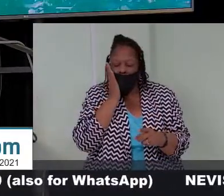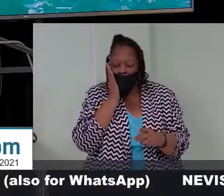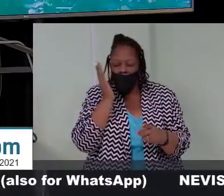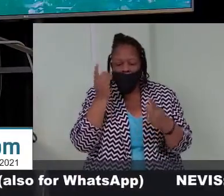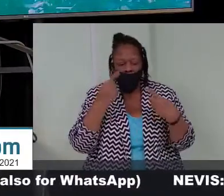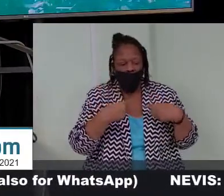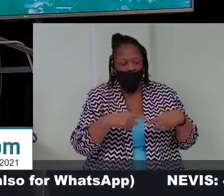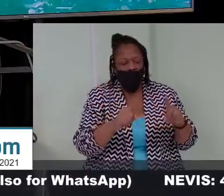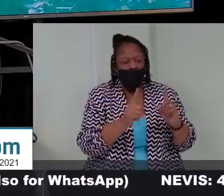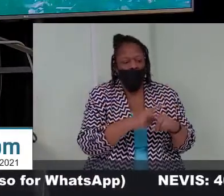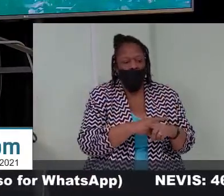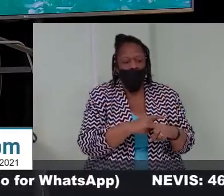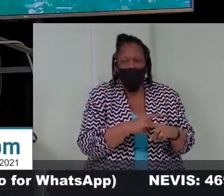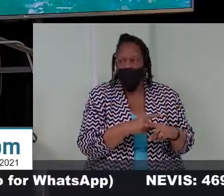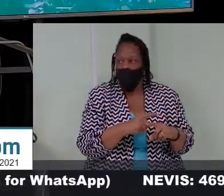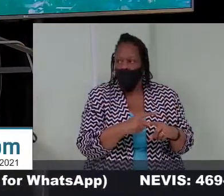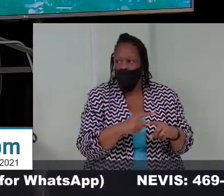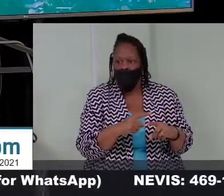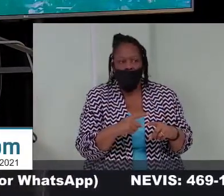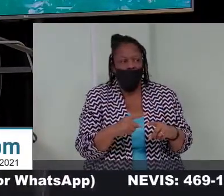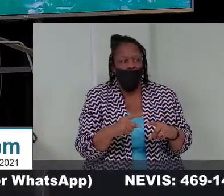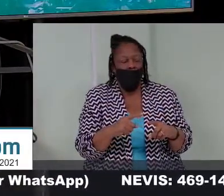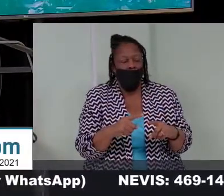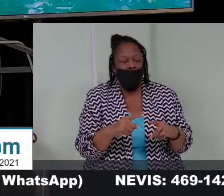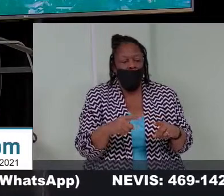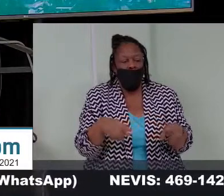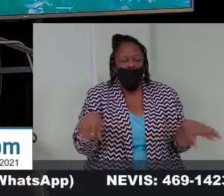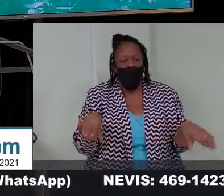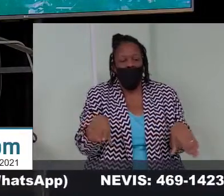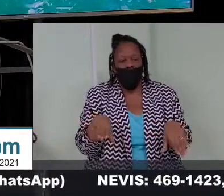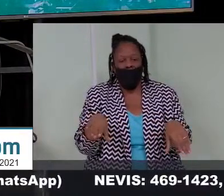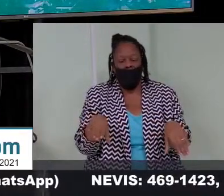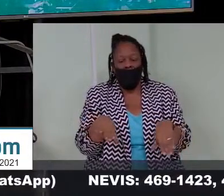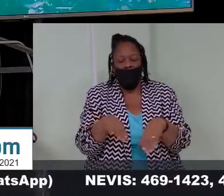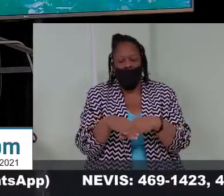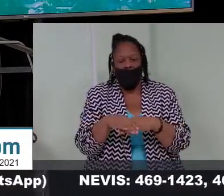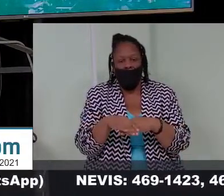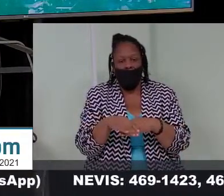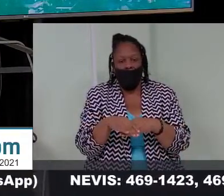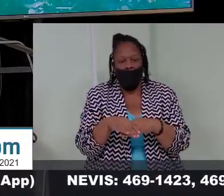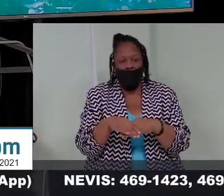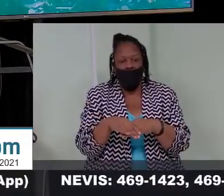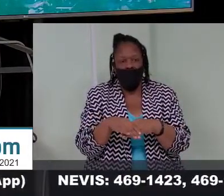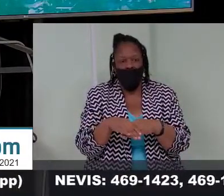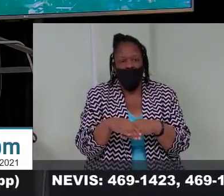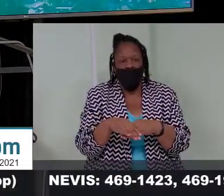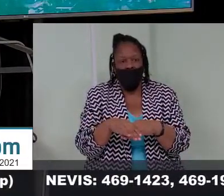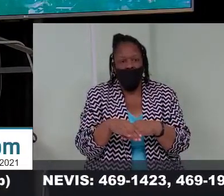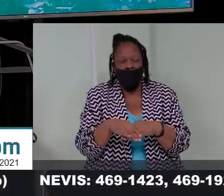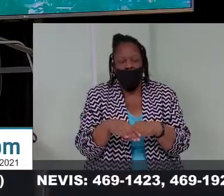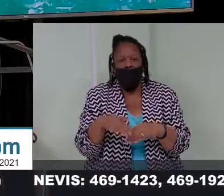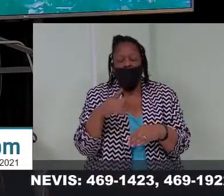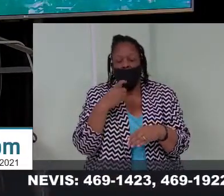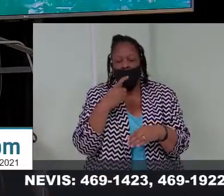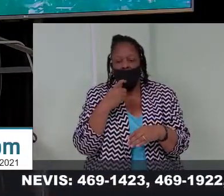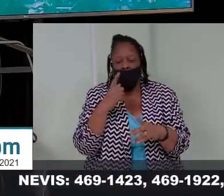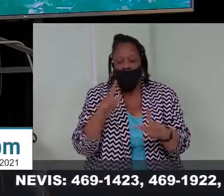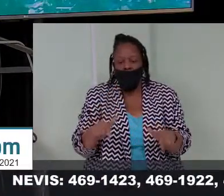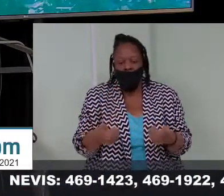with his fiancée, Miss Amanda Chang, who is a Jamaican national who resides in